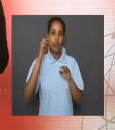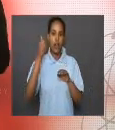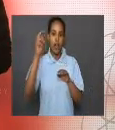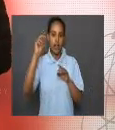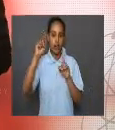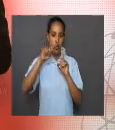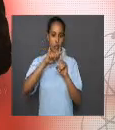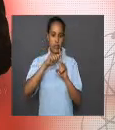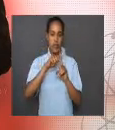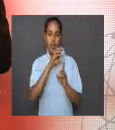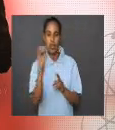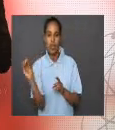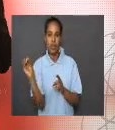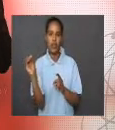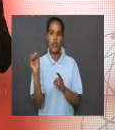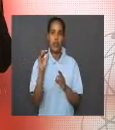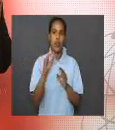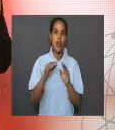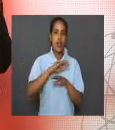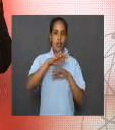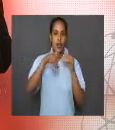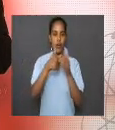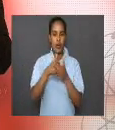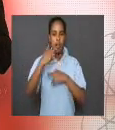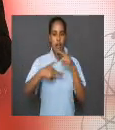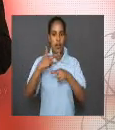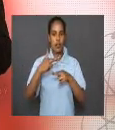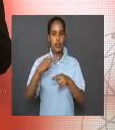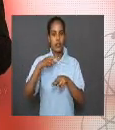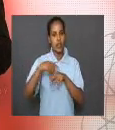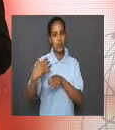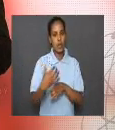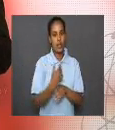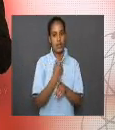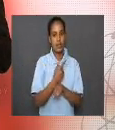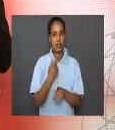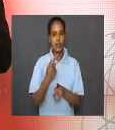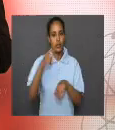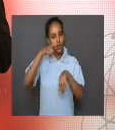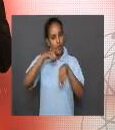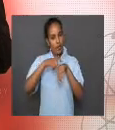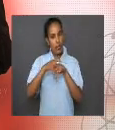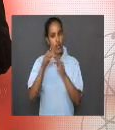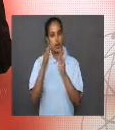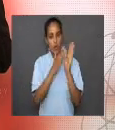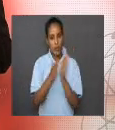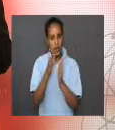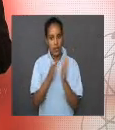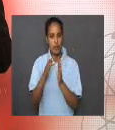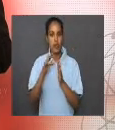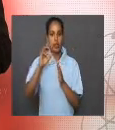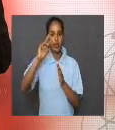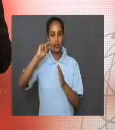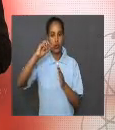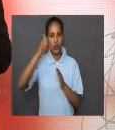anode, and the overall reaction that takes place during the preparation of